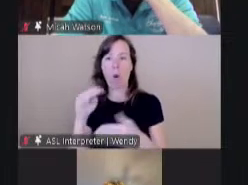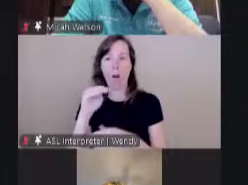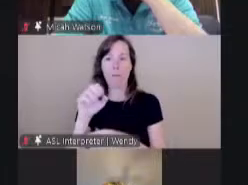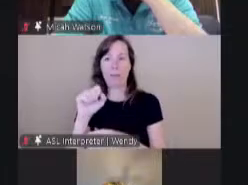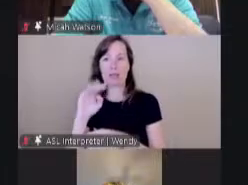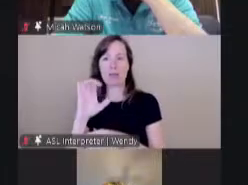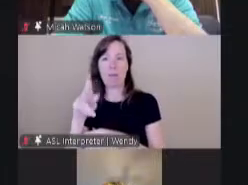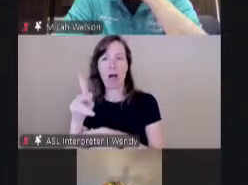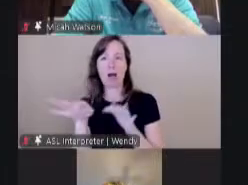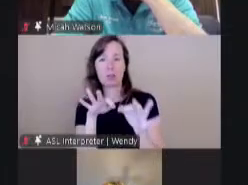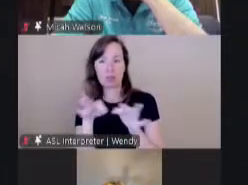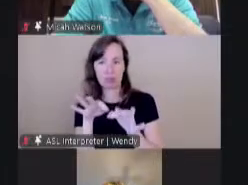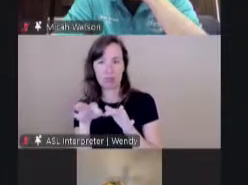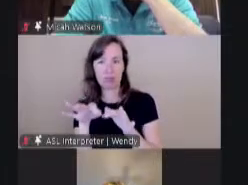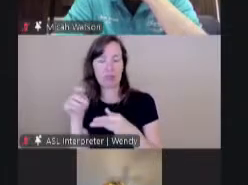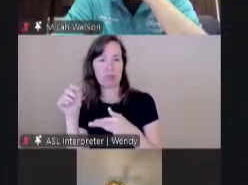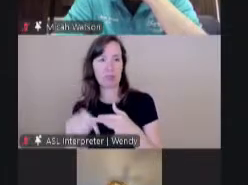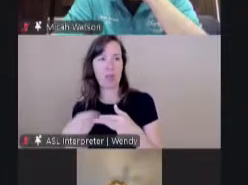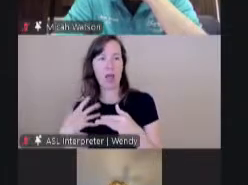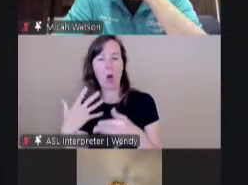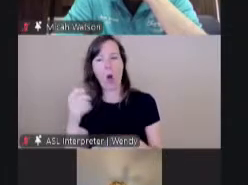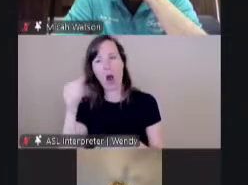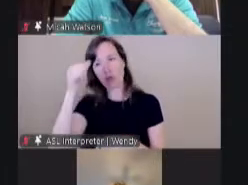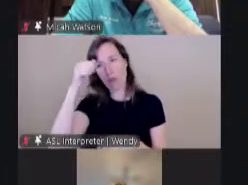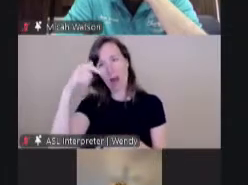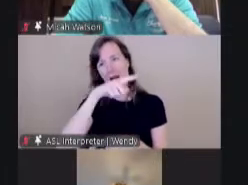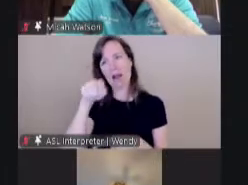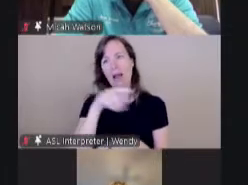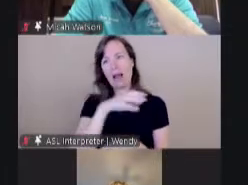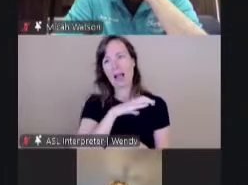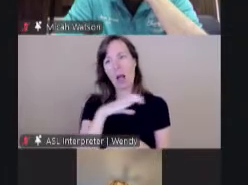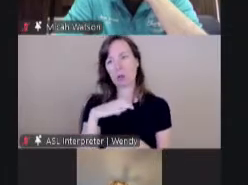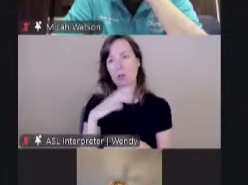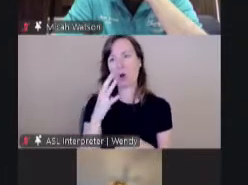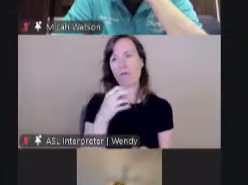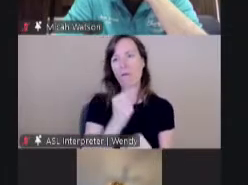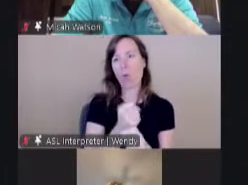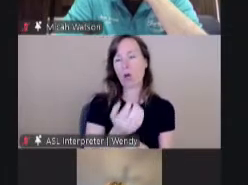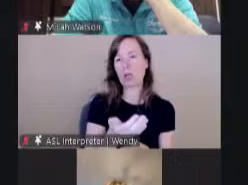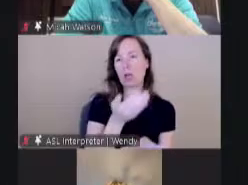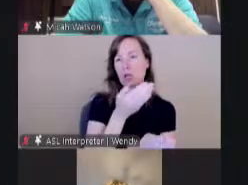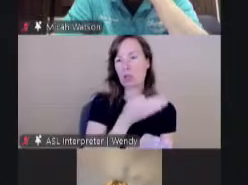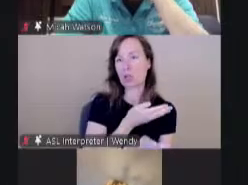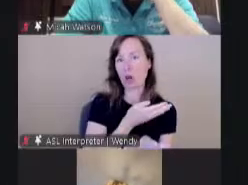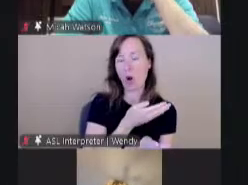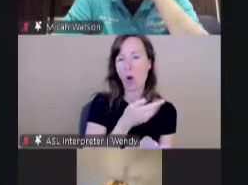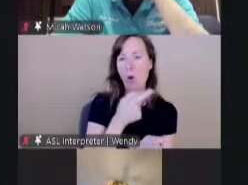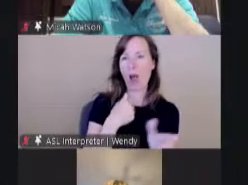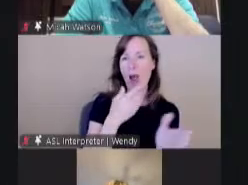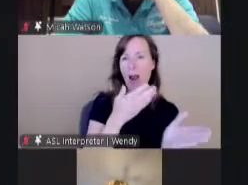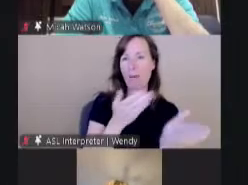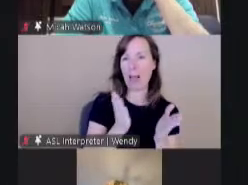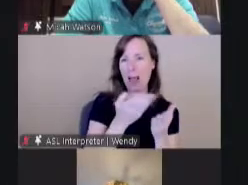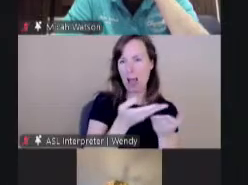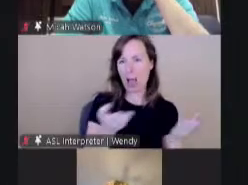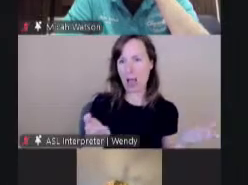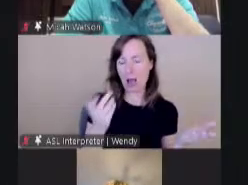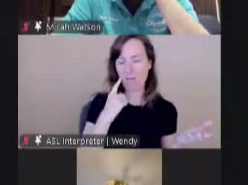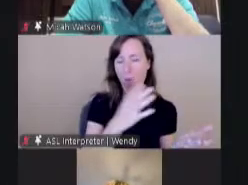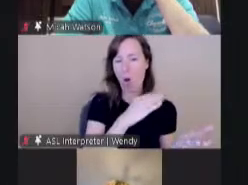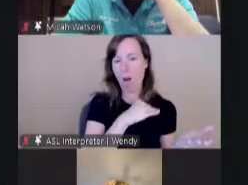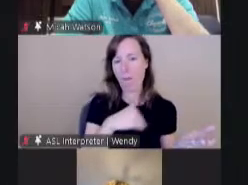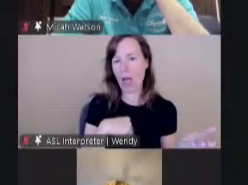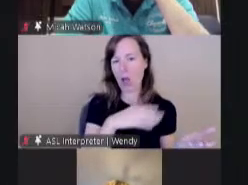do want to remind the council that 4 years ago, I think I laid out a plan for the mayor and council